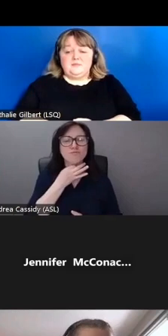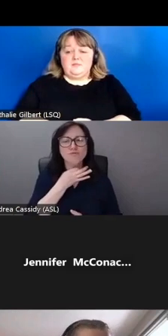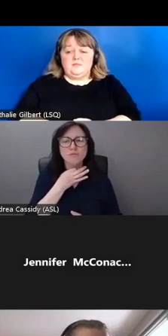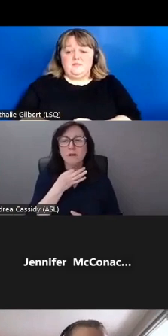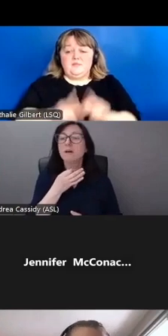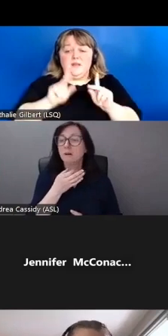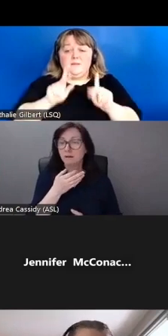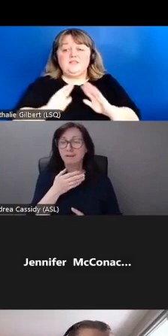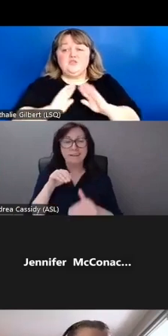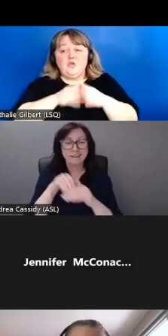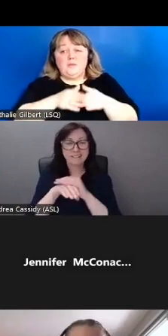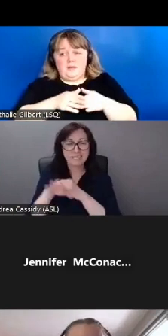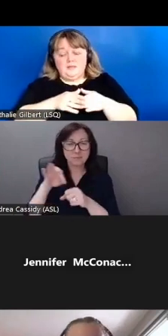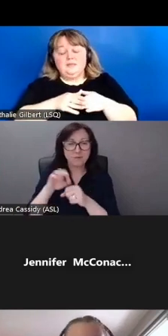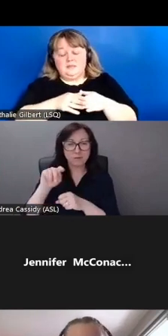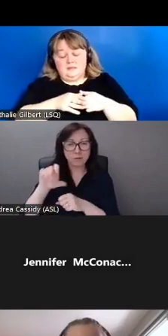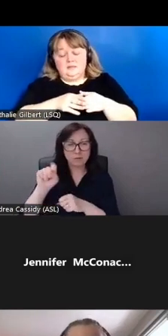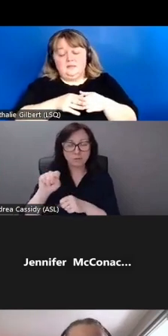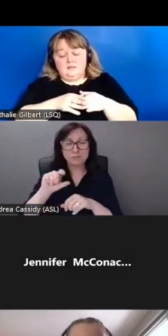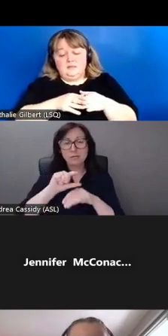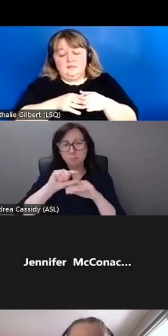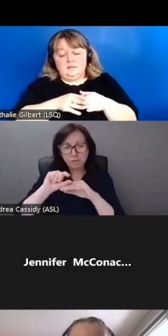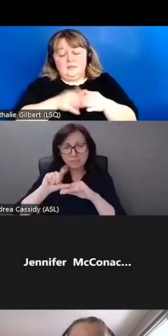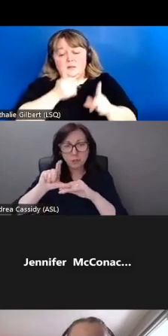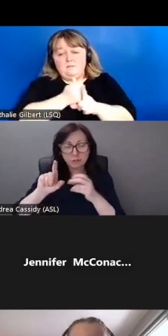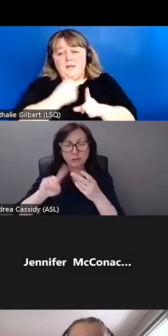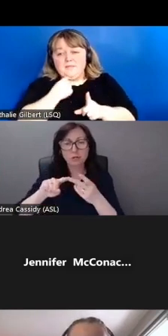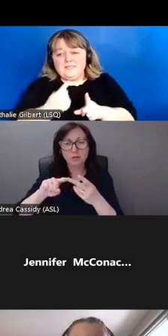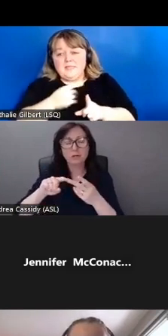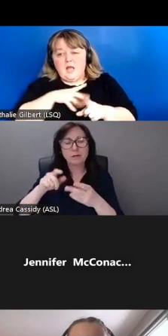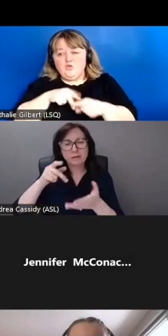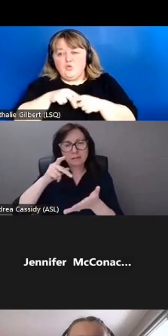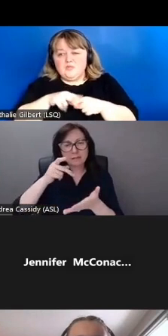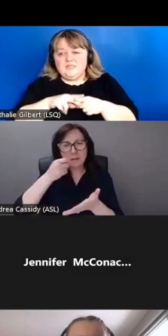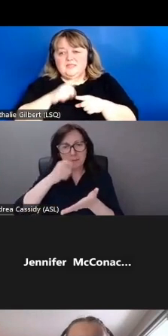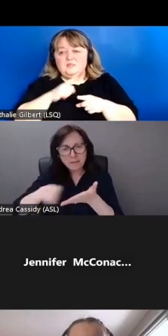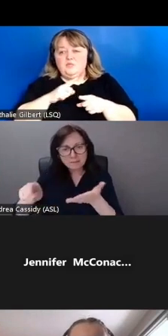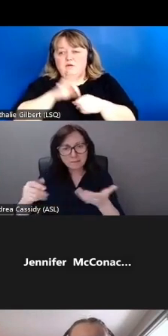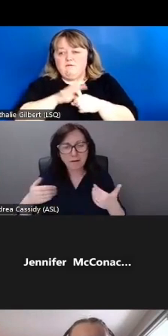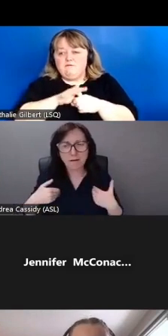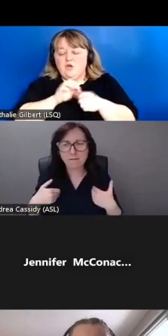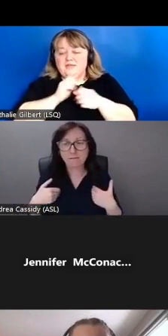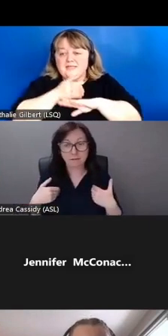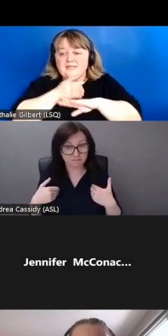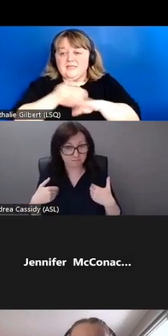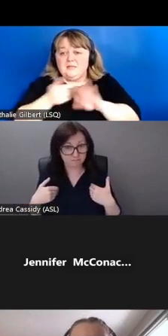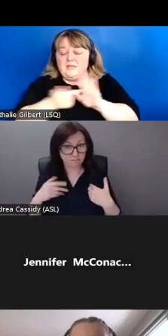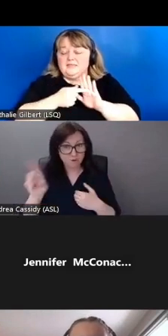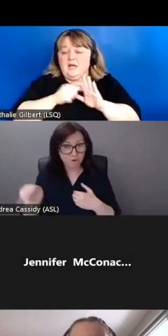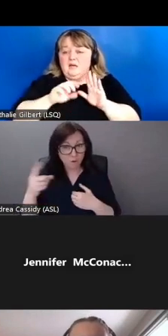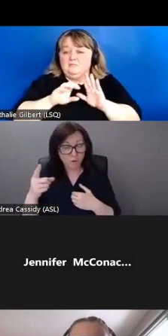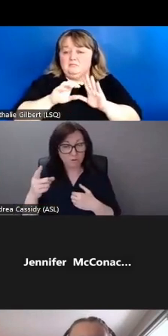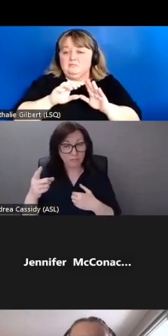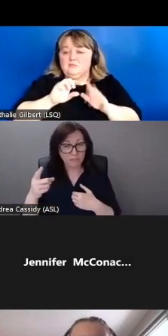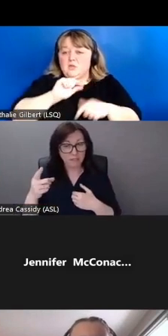accessible voting tools such as larger print and pencils are available. He's just wondering if these are only available at Election